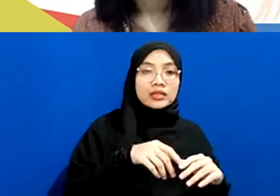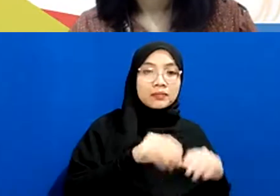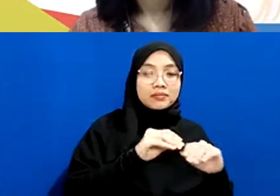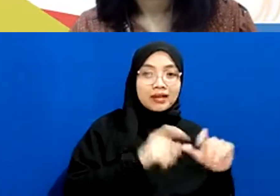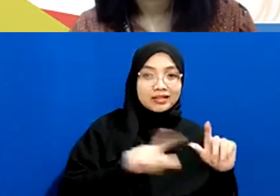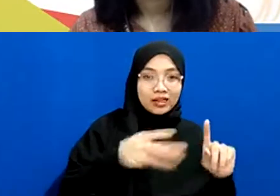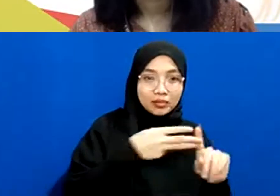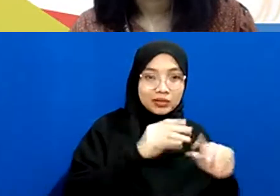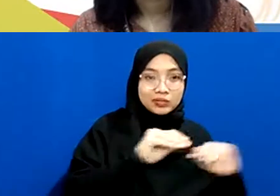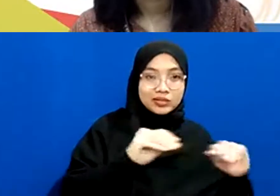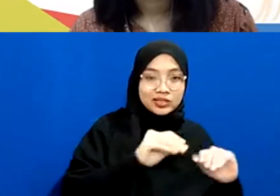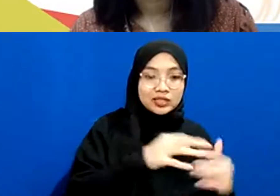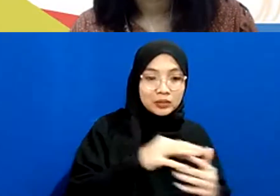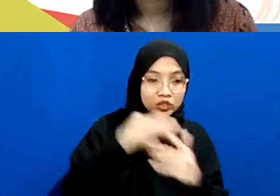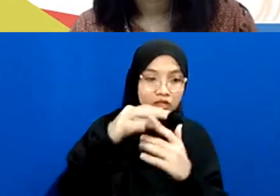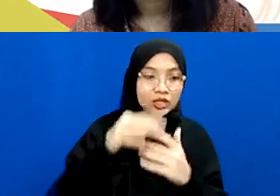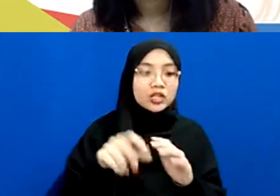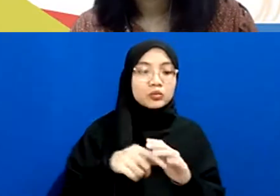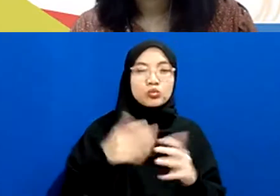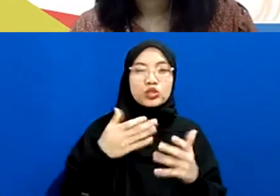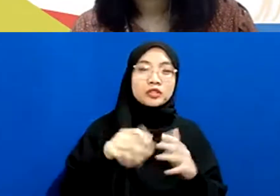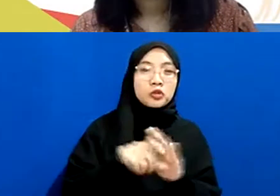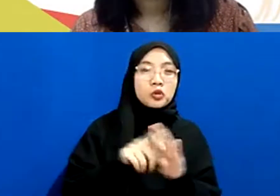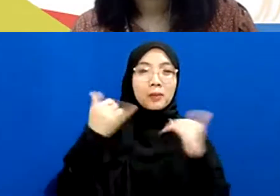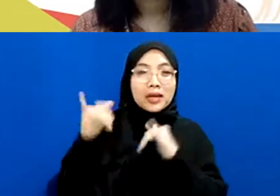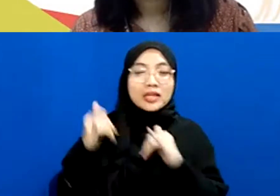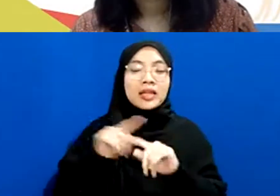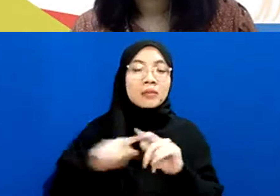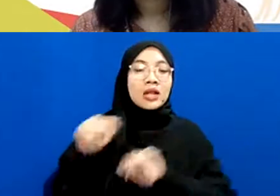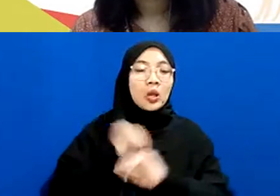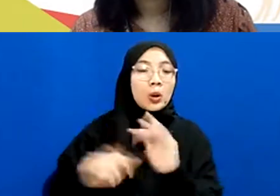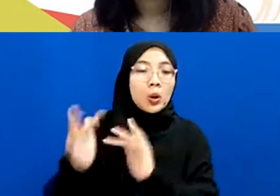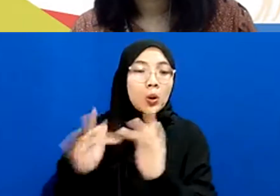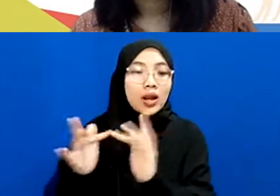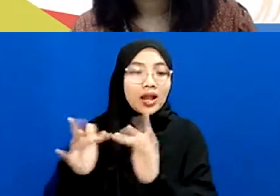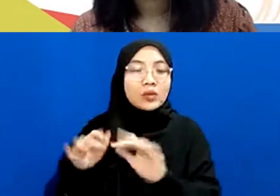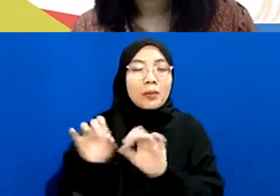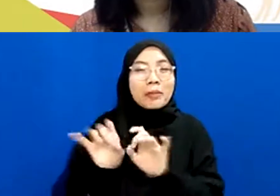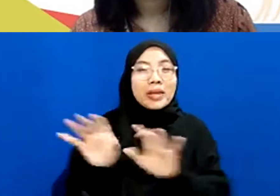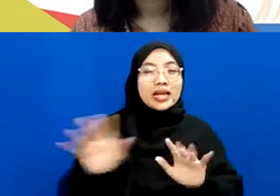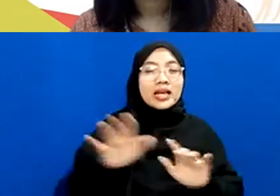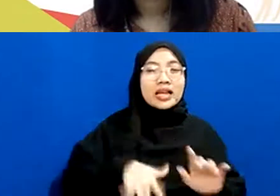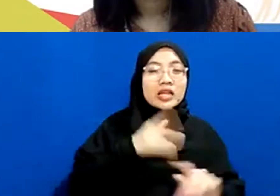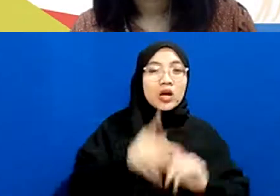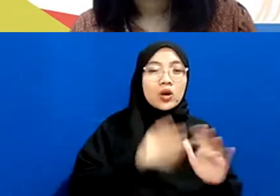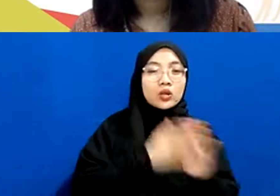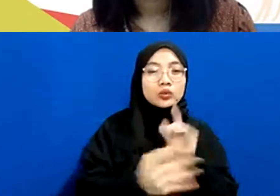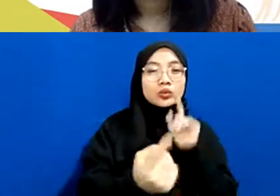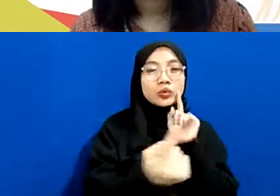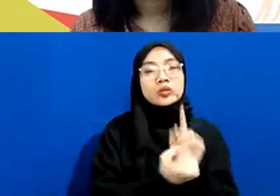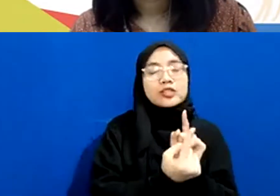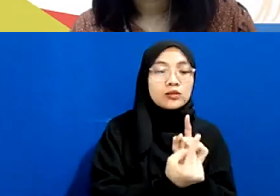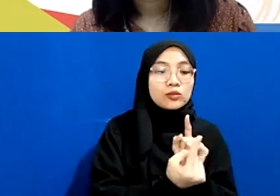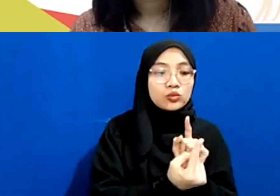the other person that didn't have any skill in the teaching special education student. So the approach, the method of